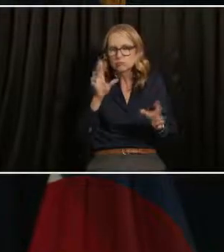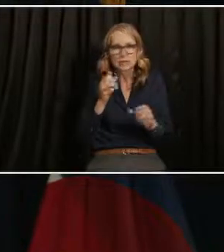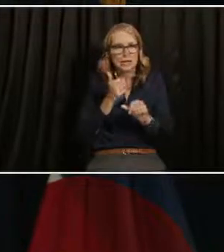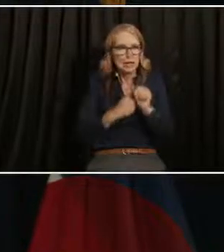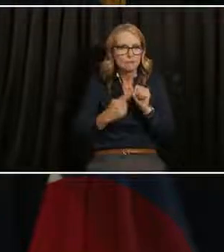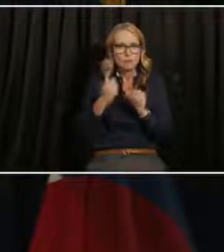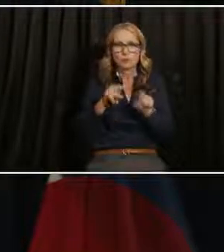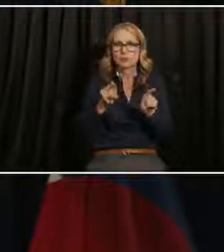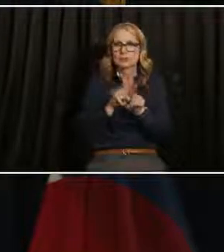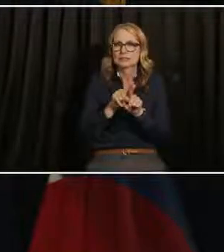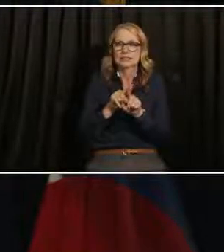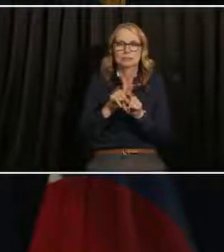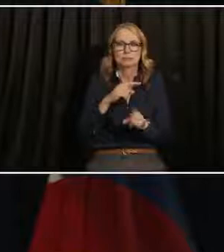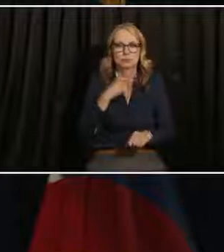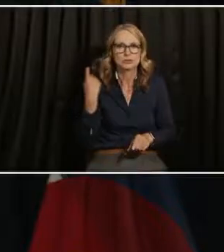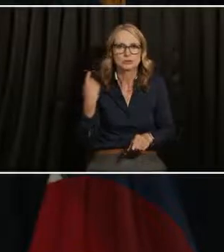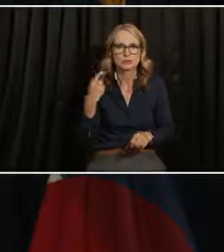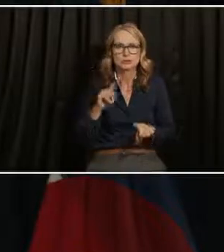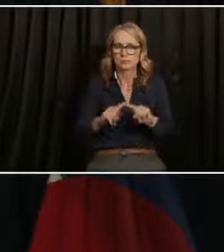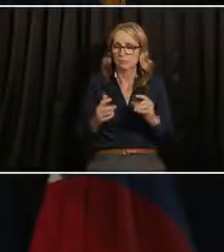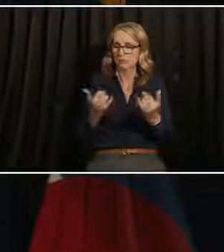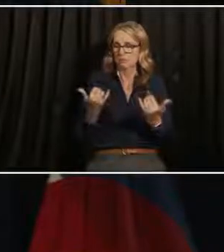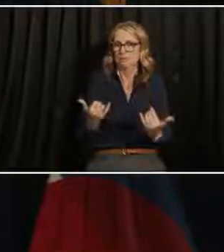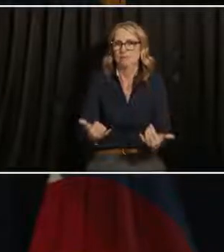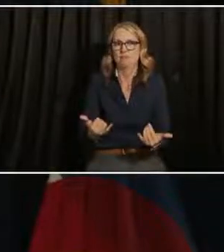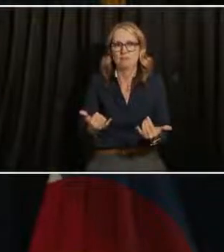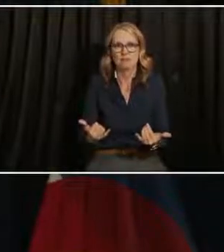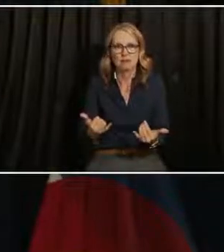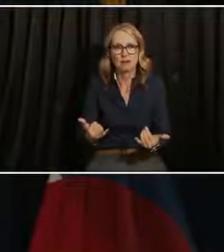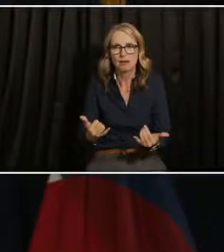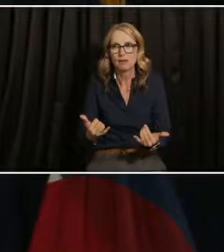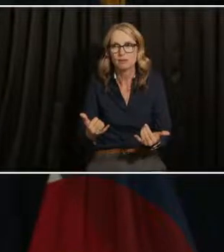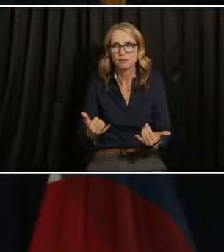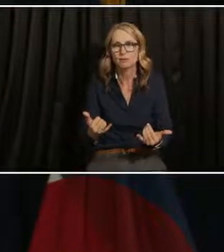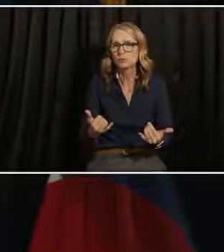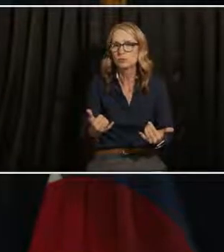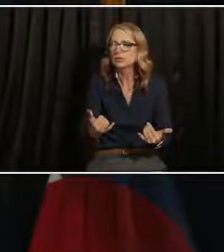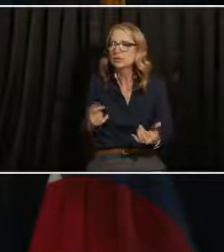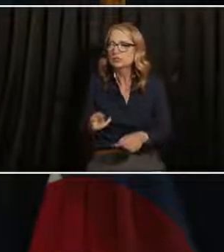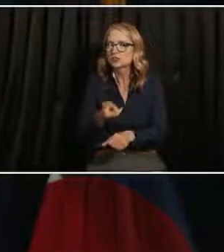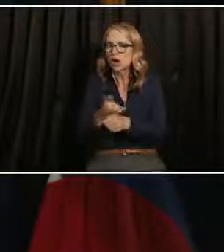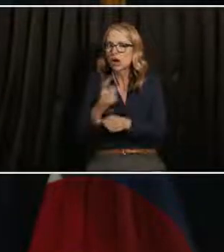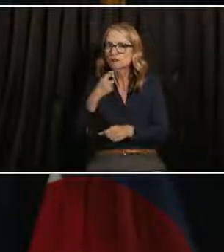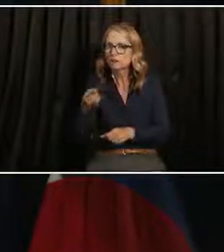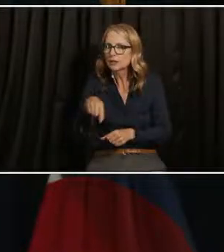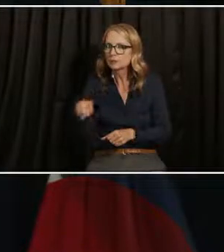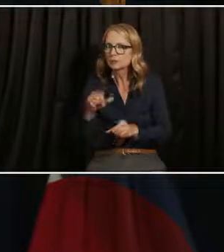help. Now, in many ways, it's harder to get into that service mentality because